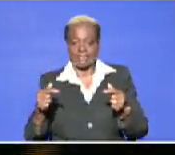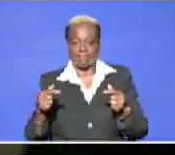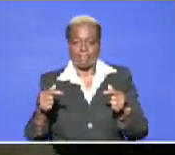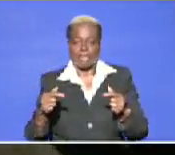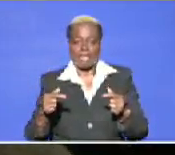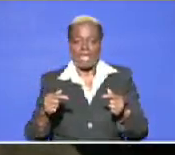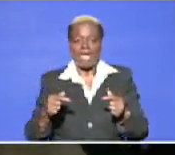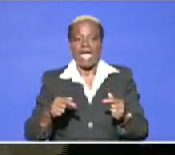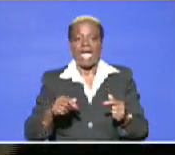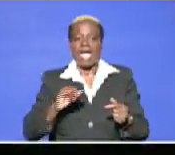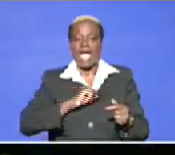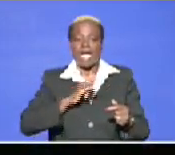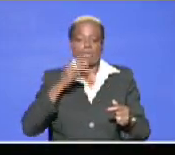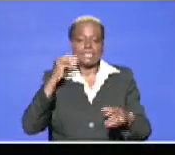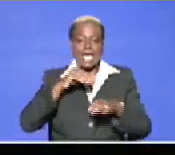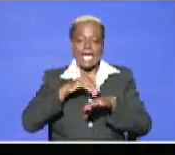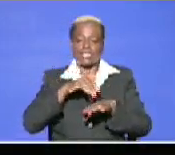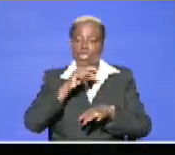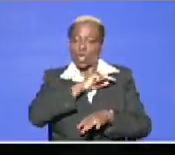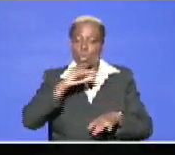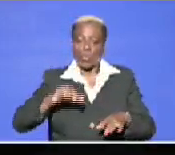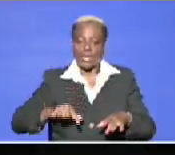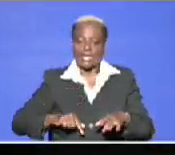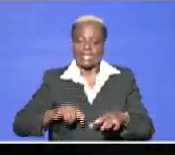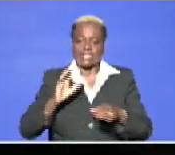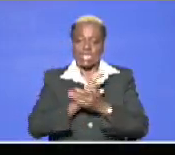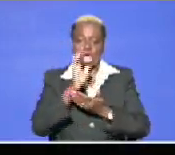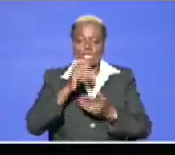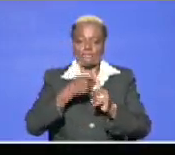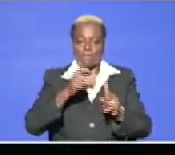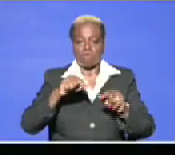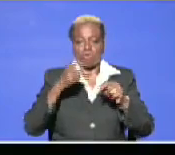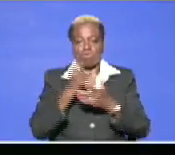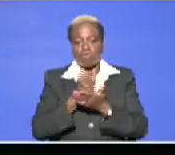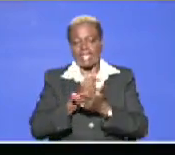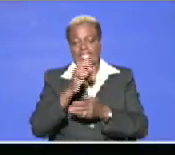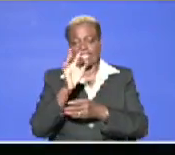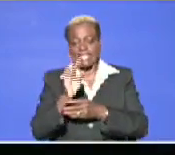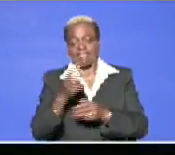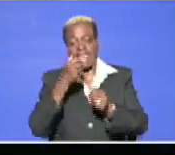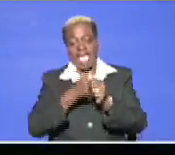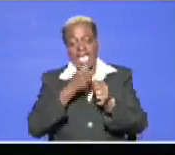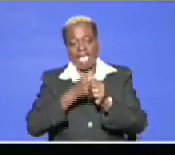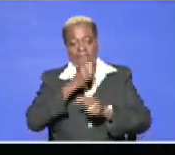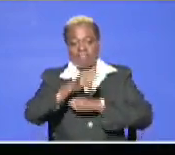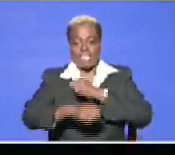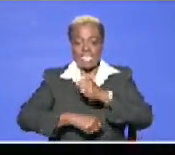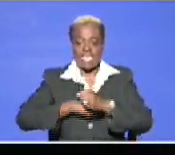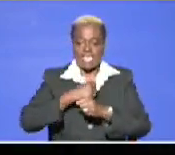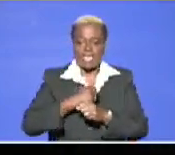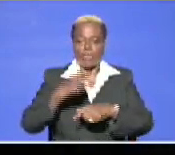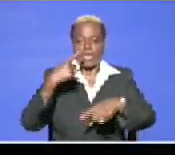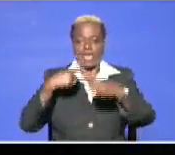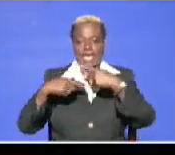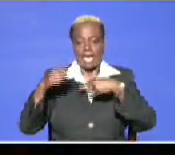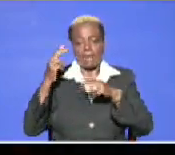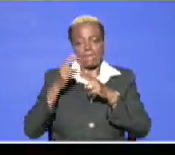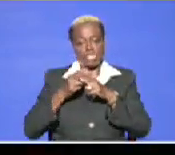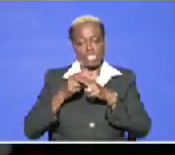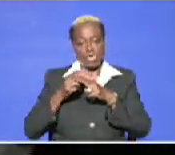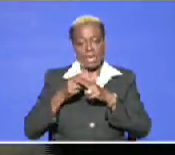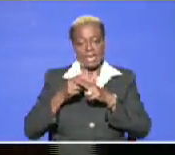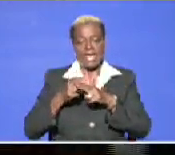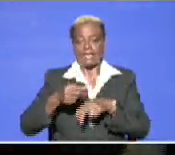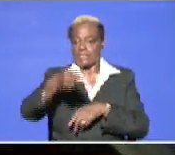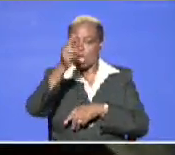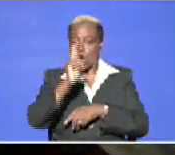College from grade 7, and I been on the team every year. And every year we fell short. We came second every year. And to win this in my last year, it feels great. I feel honored to be